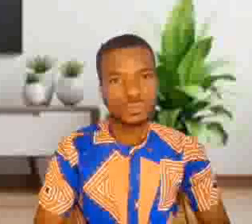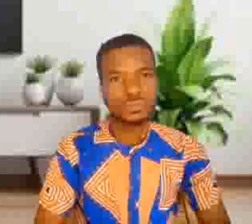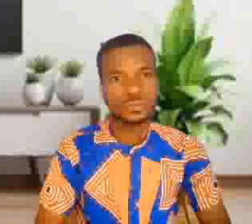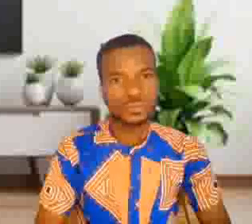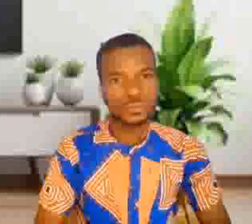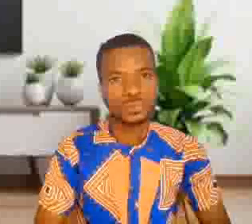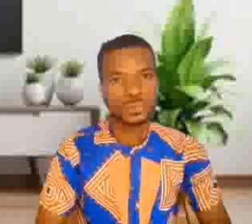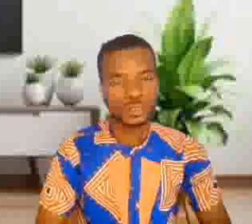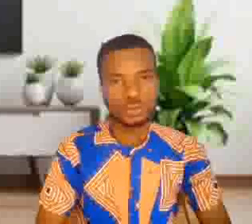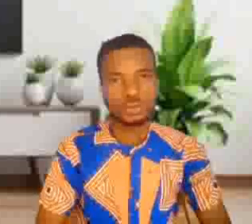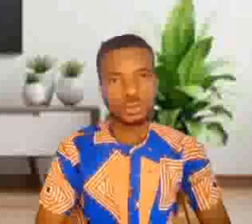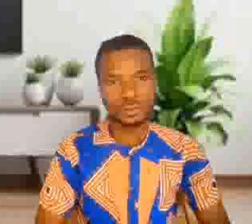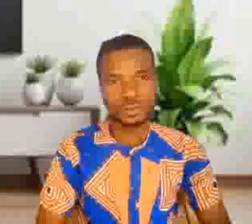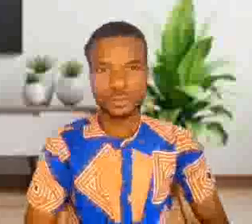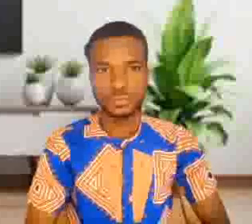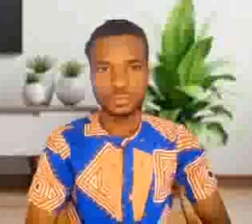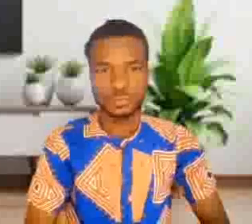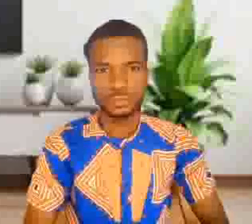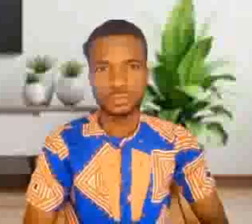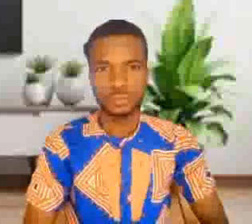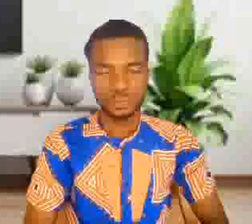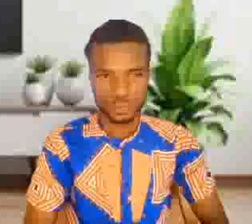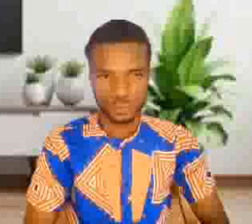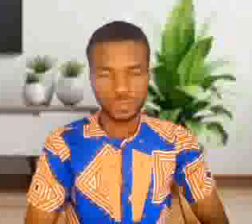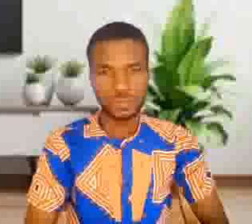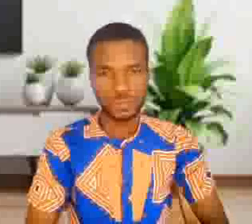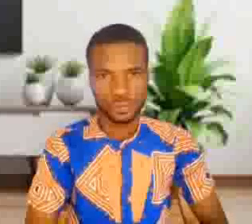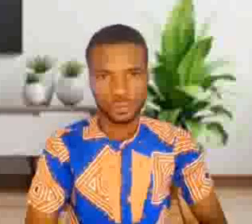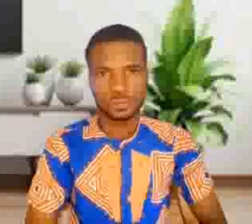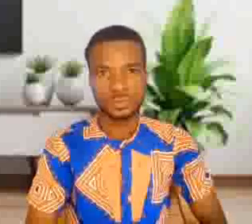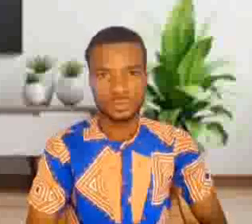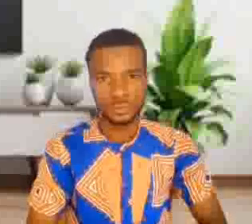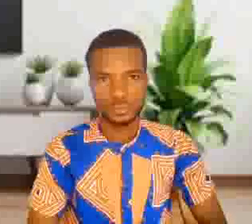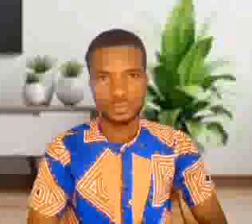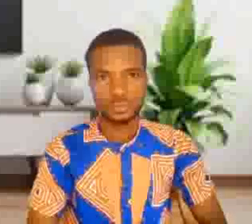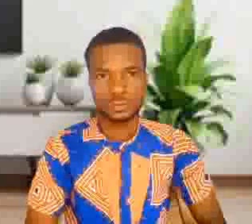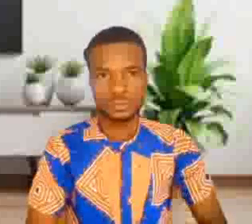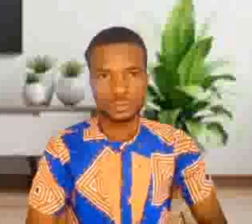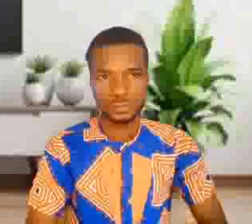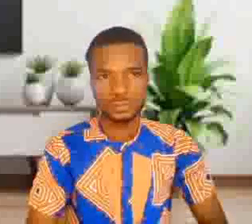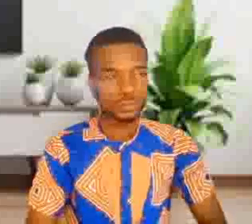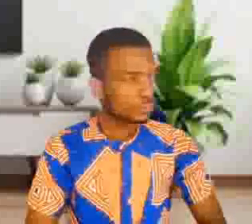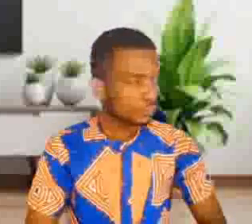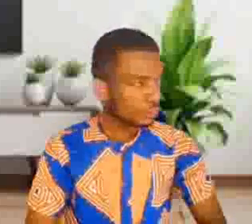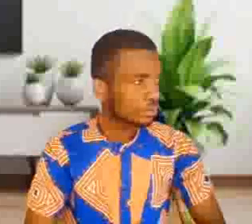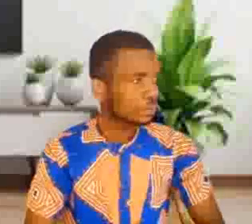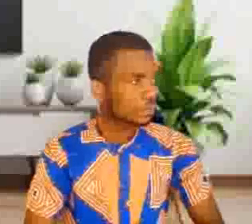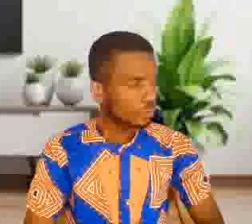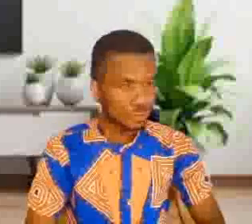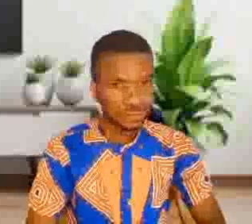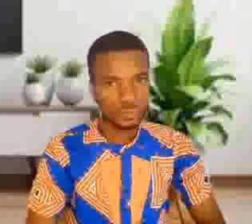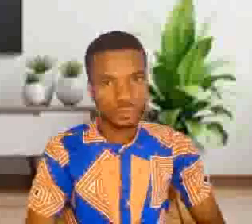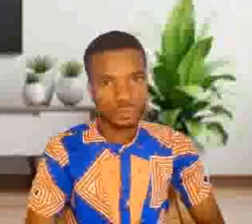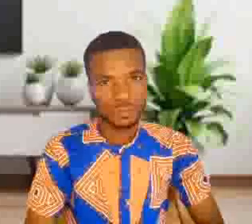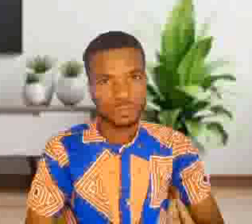1, verse 26 to verse 28 will be my anchor scripture this